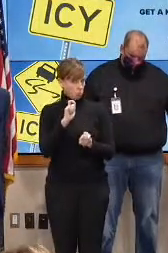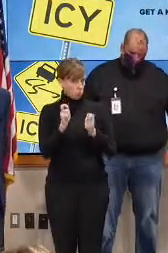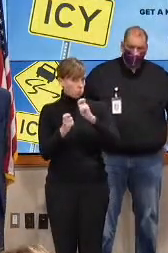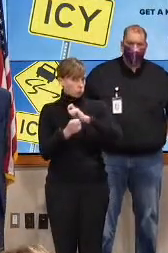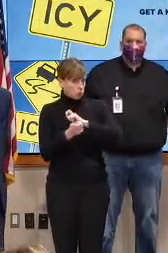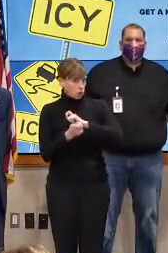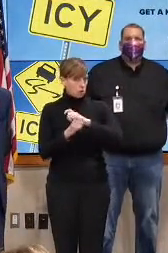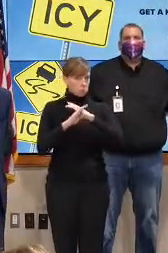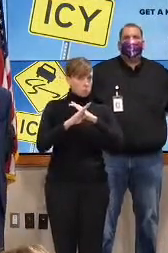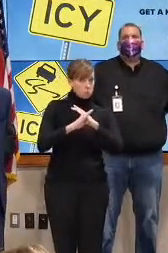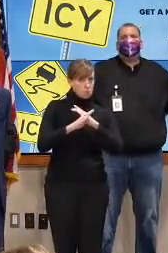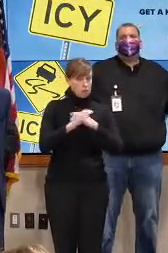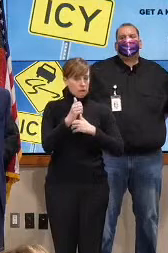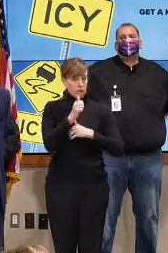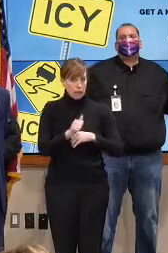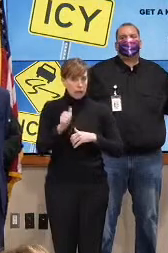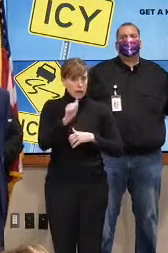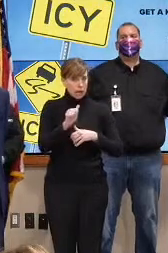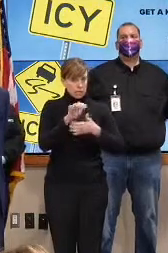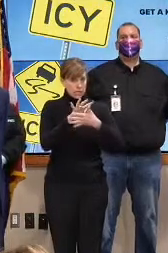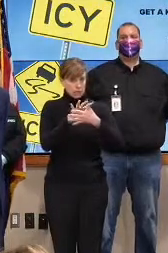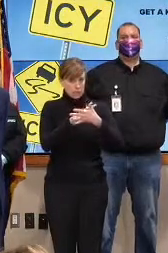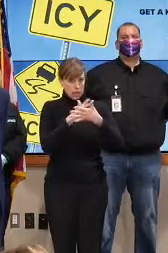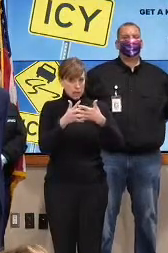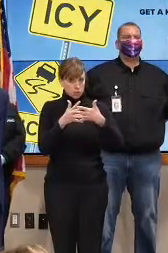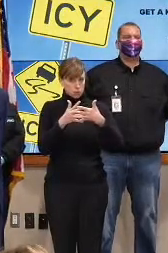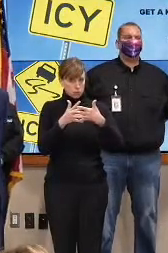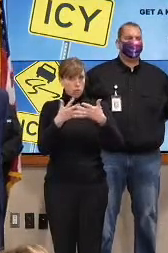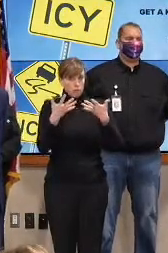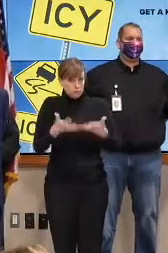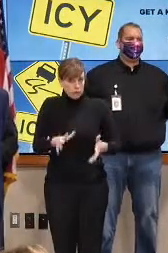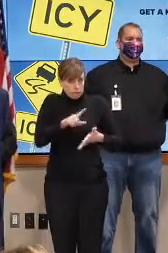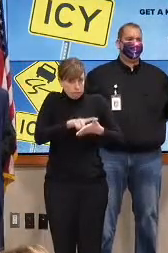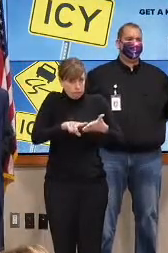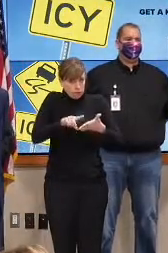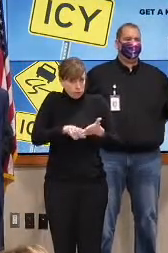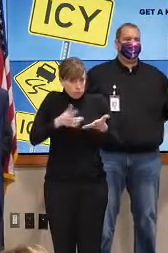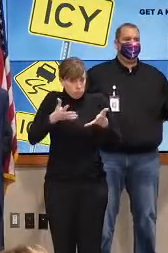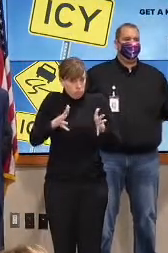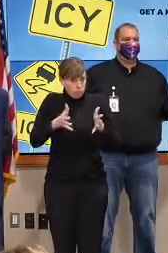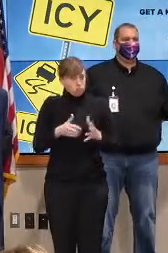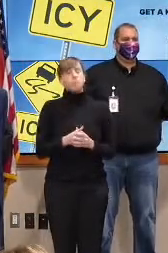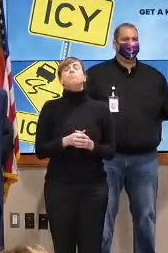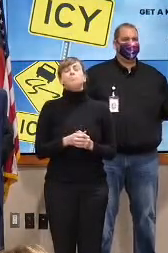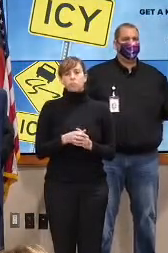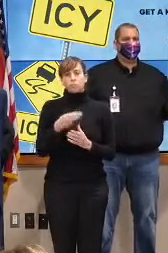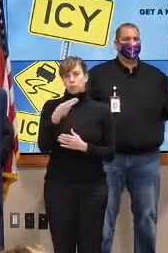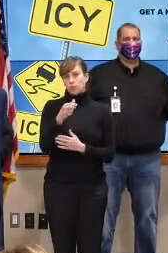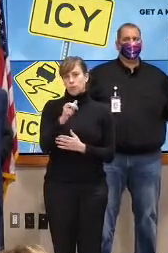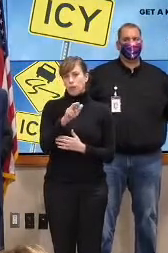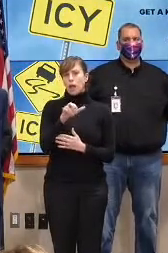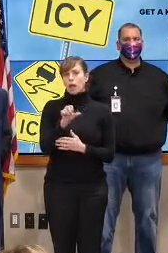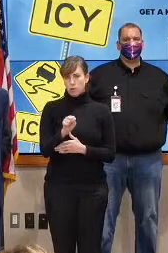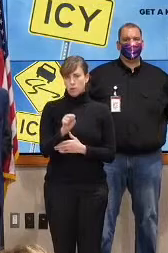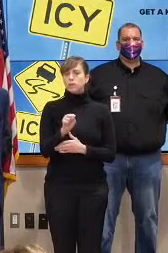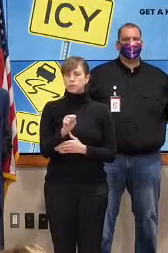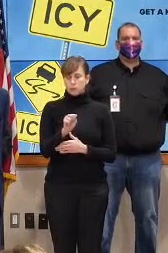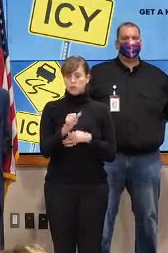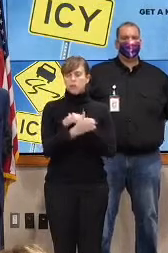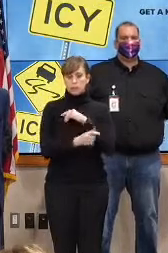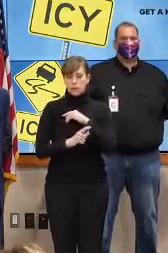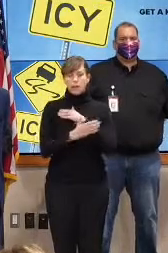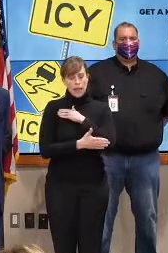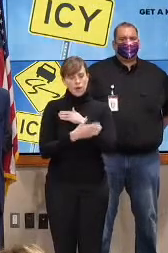scheduled vaccination appointments been canceled or postponed at this time? Harris County is closing its vaccination